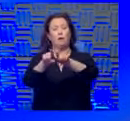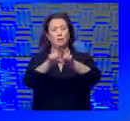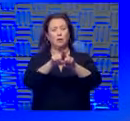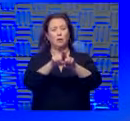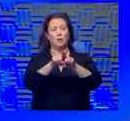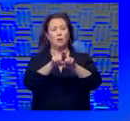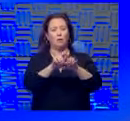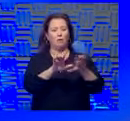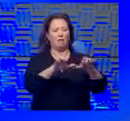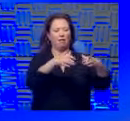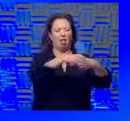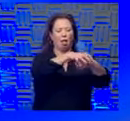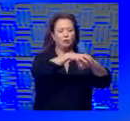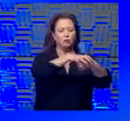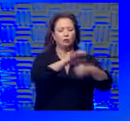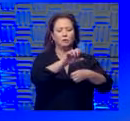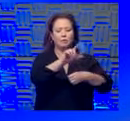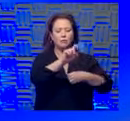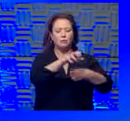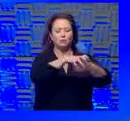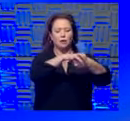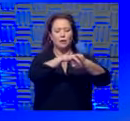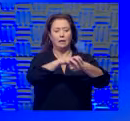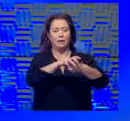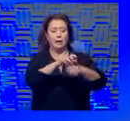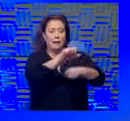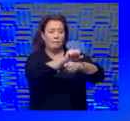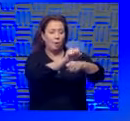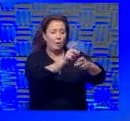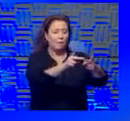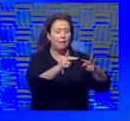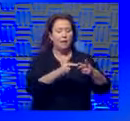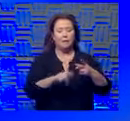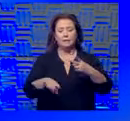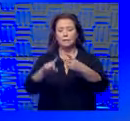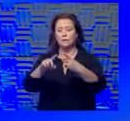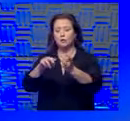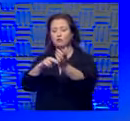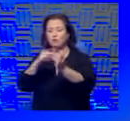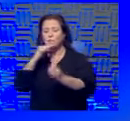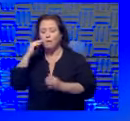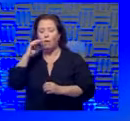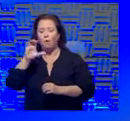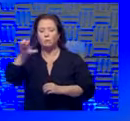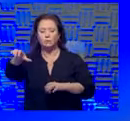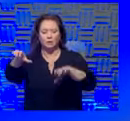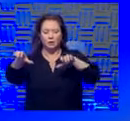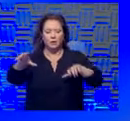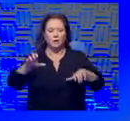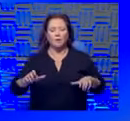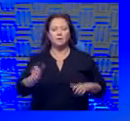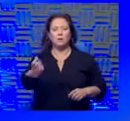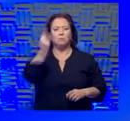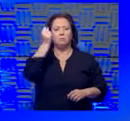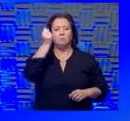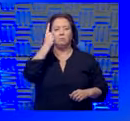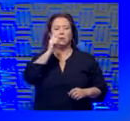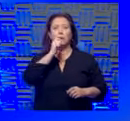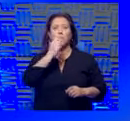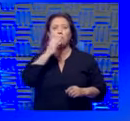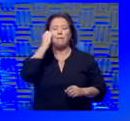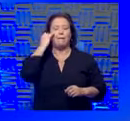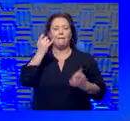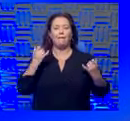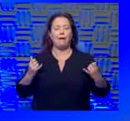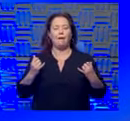certain clusters, whether it be employment places or nursing homes. So we don't really have a good idea for that